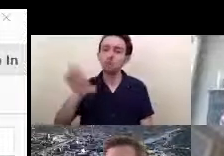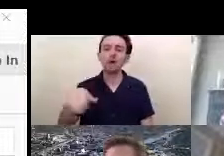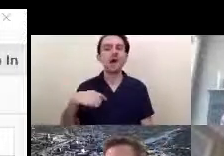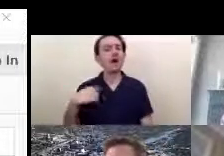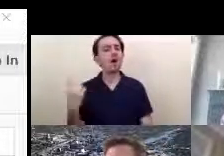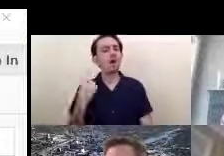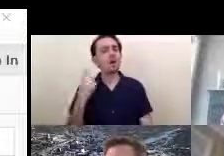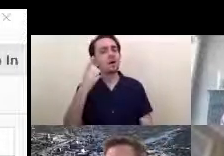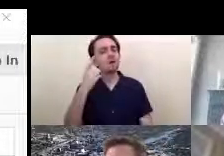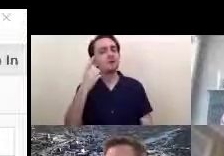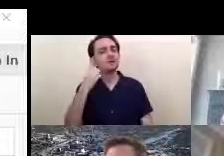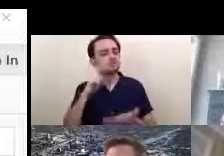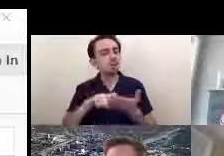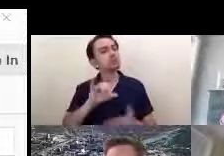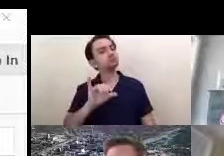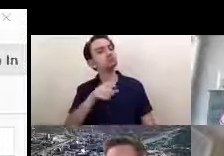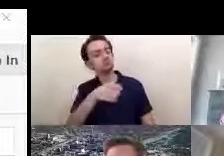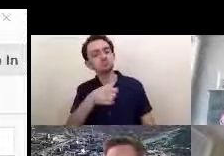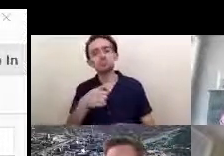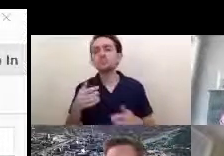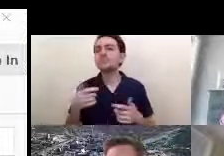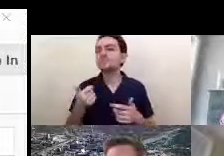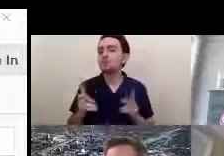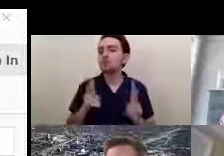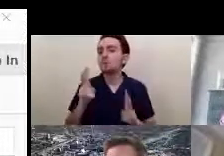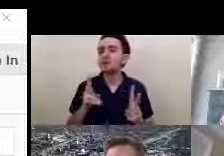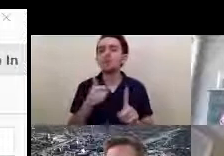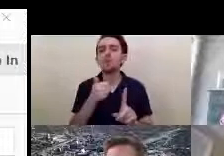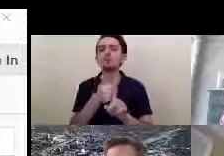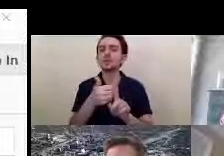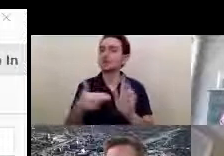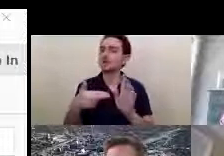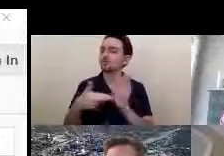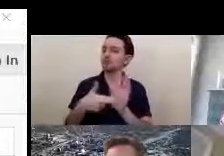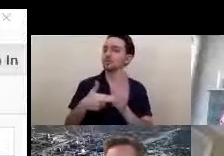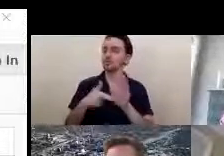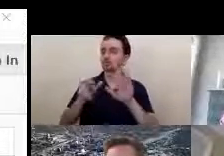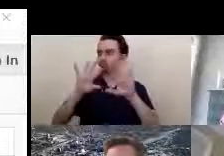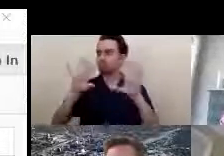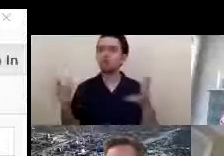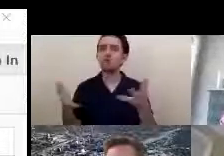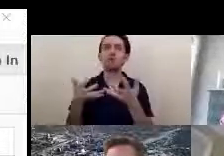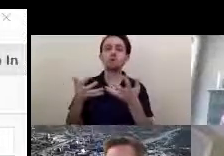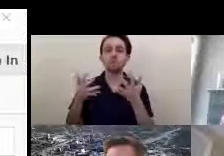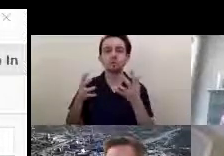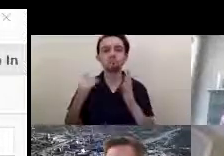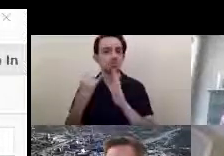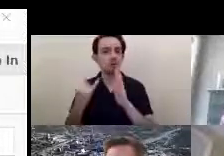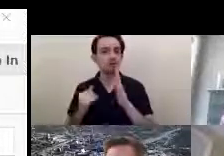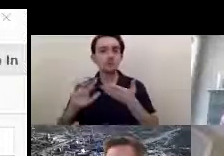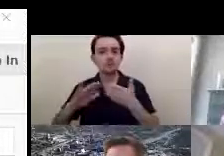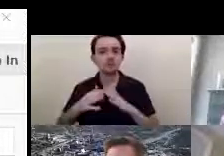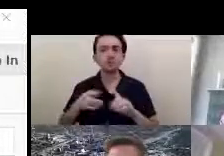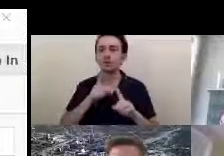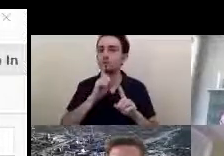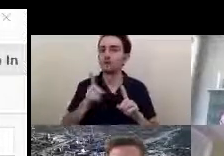were always heard very well, but it was difficult to get to hear the voices of those